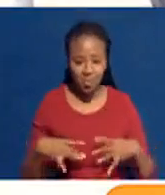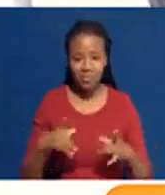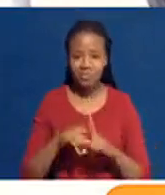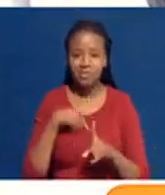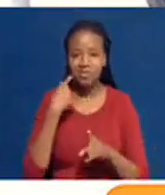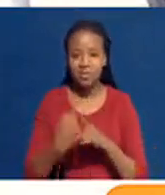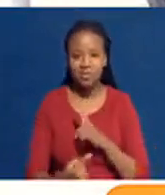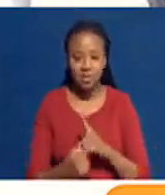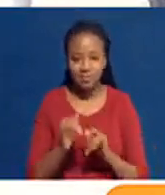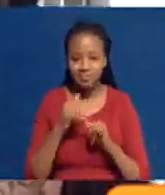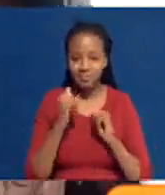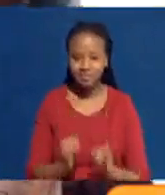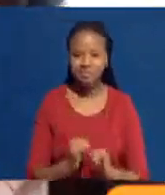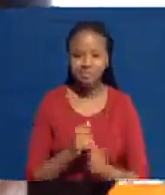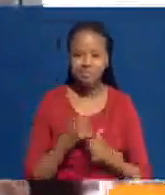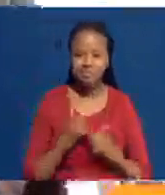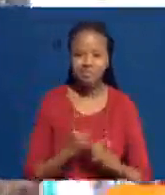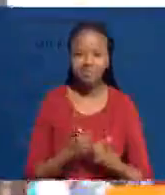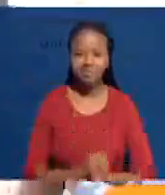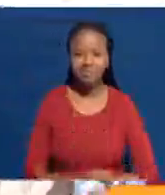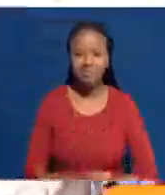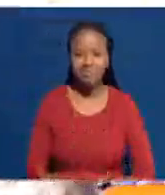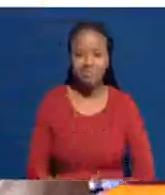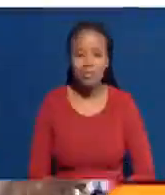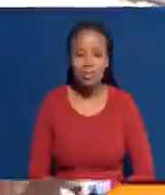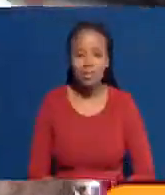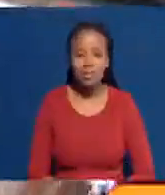Christmas and a prosperous happy new year.